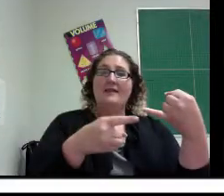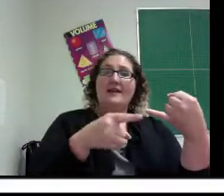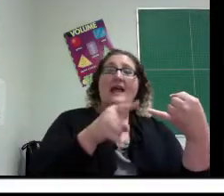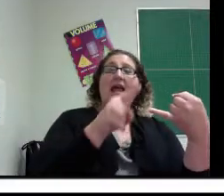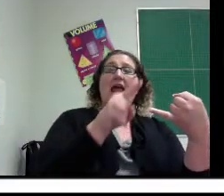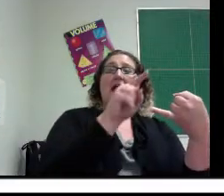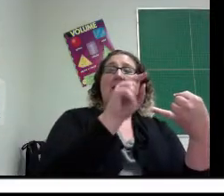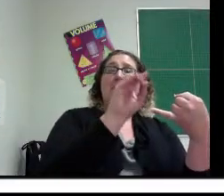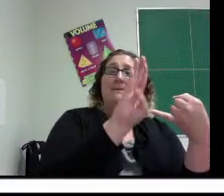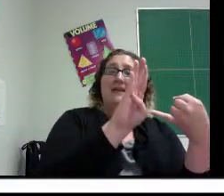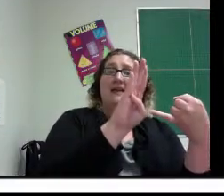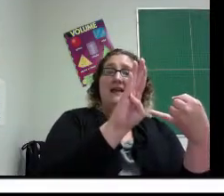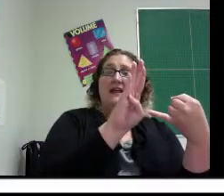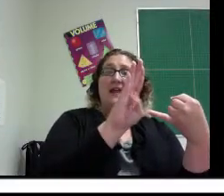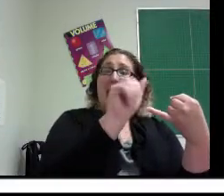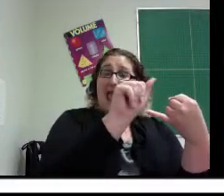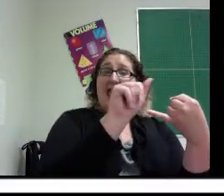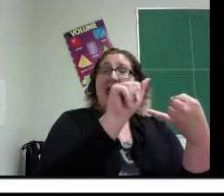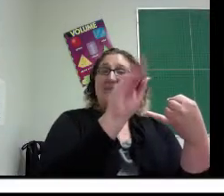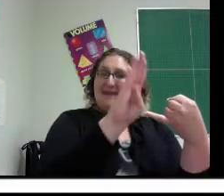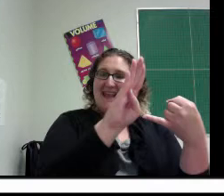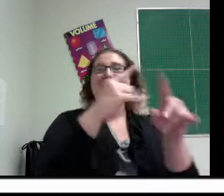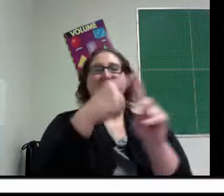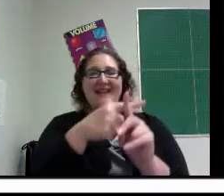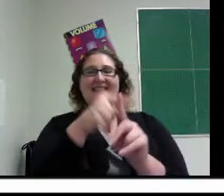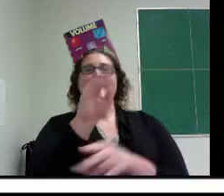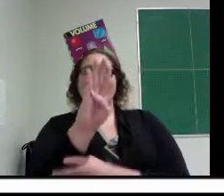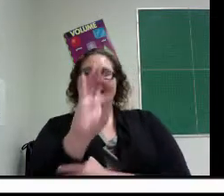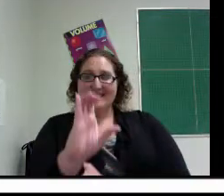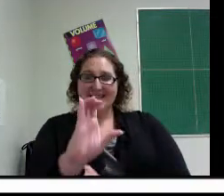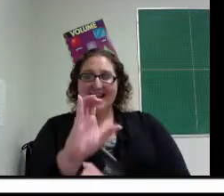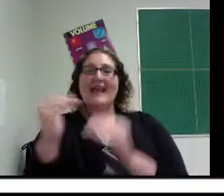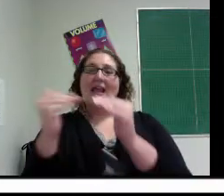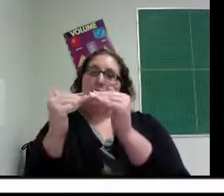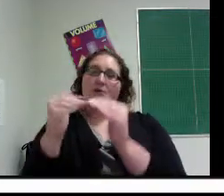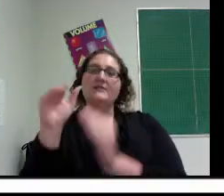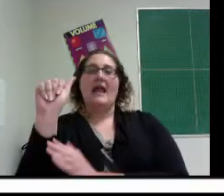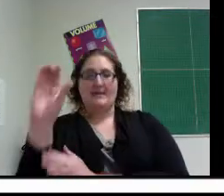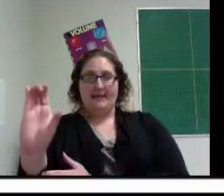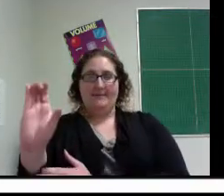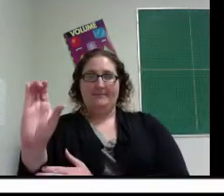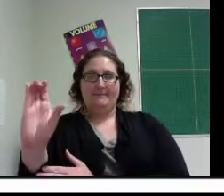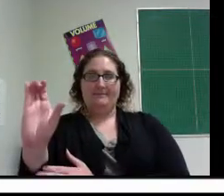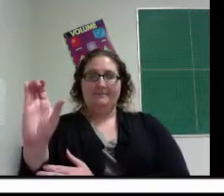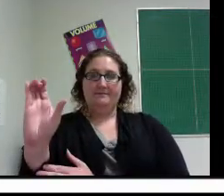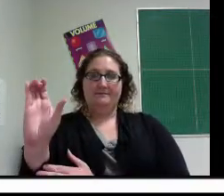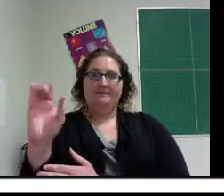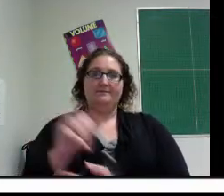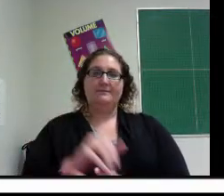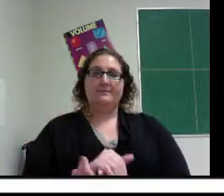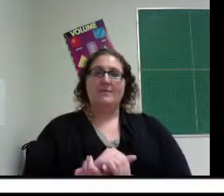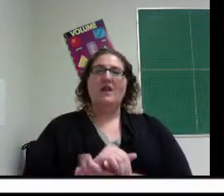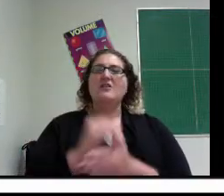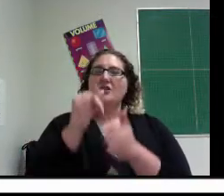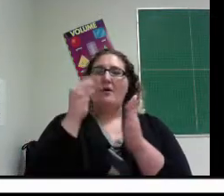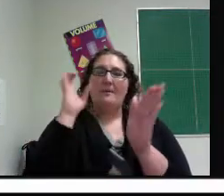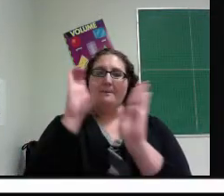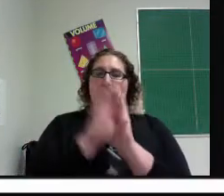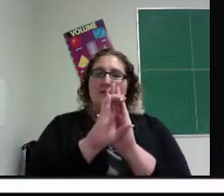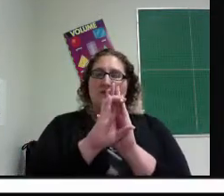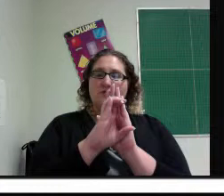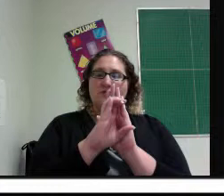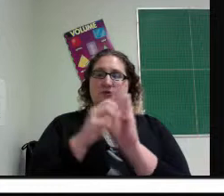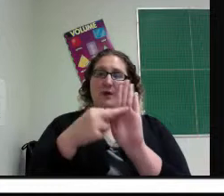B and AB plus BC is equal to AC. And to draw a picture, if I have 3